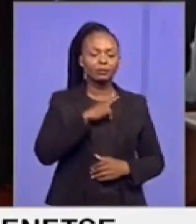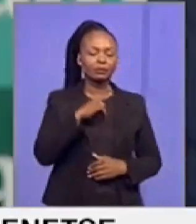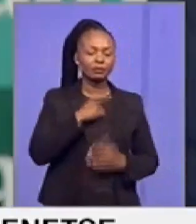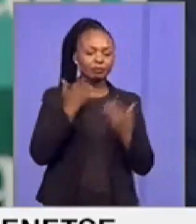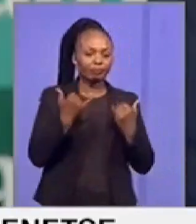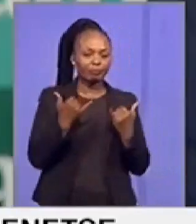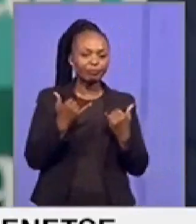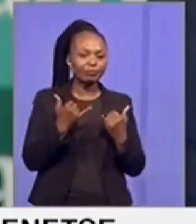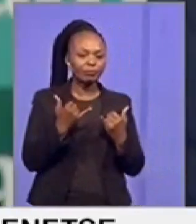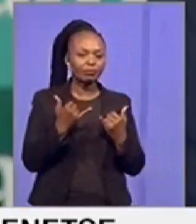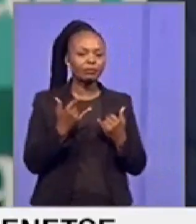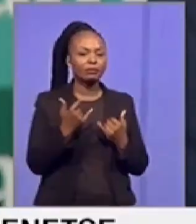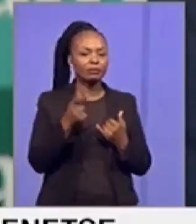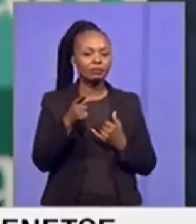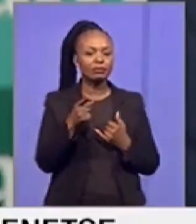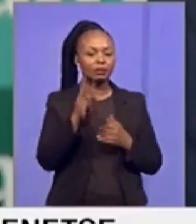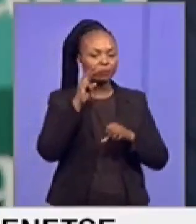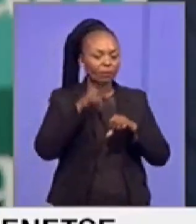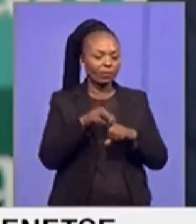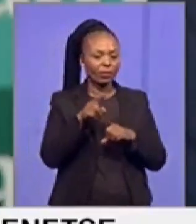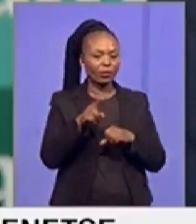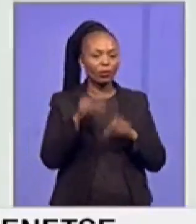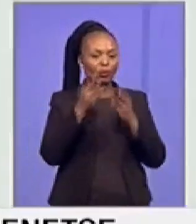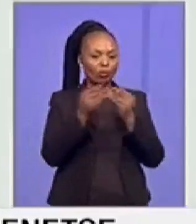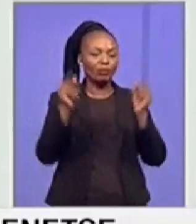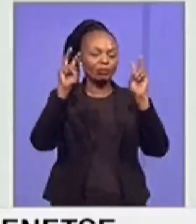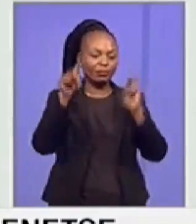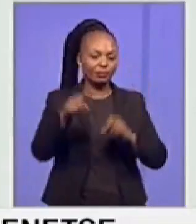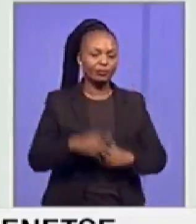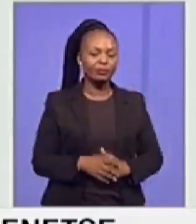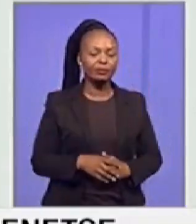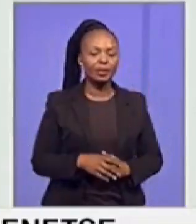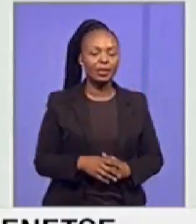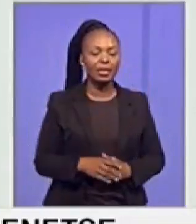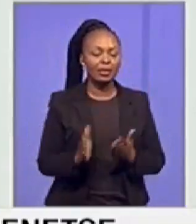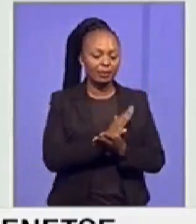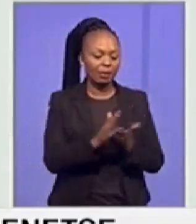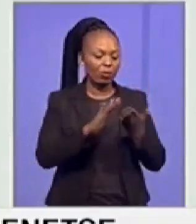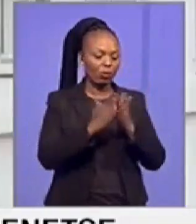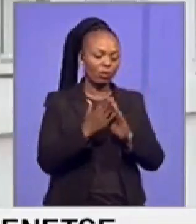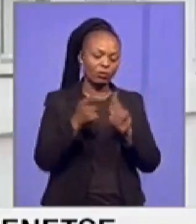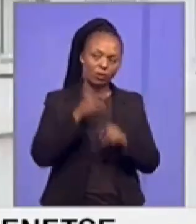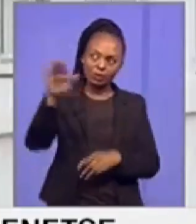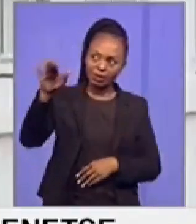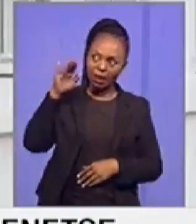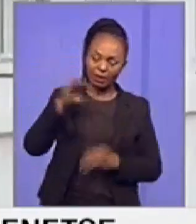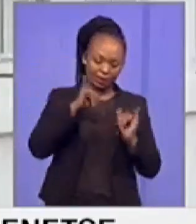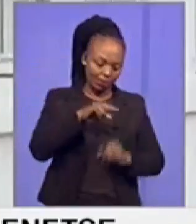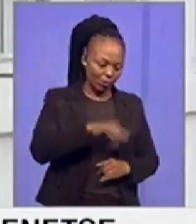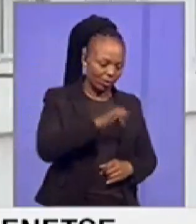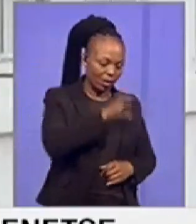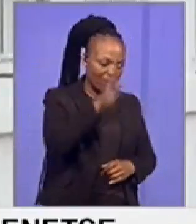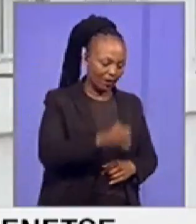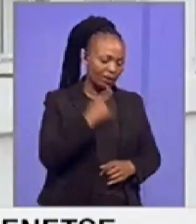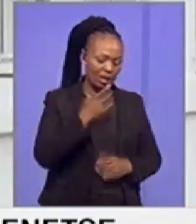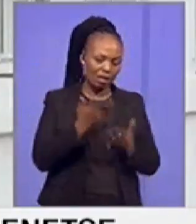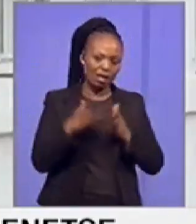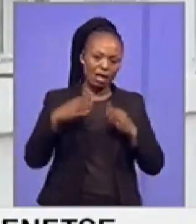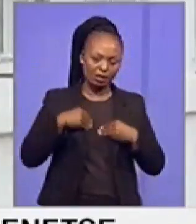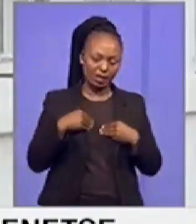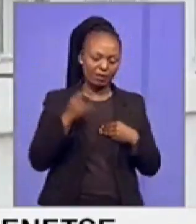currently tasked with this matter. Baahi ba bang ba Zimbabwe ba dulang Afrika Borwa ba re ba ka amohela